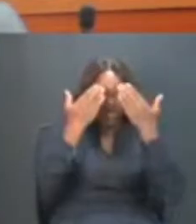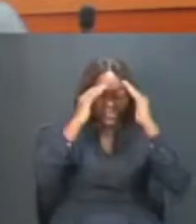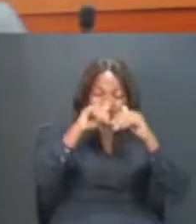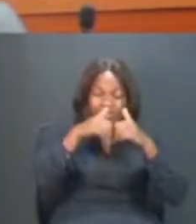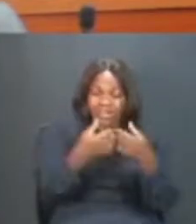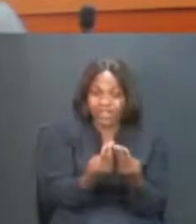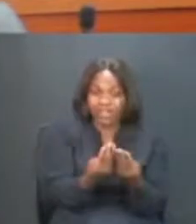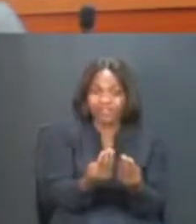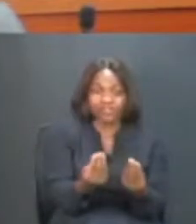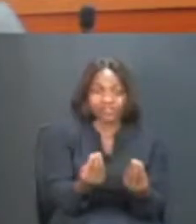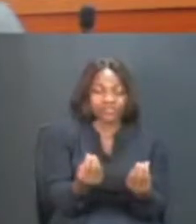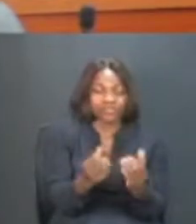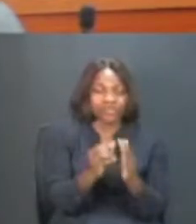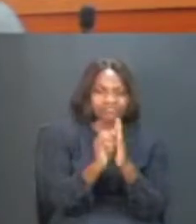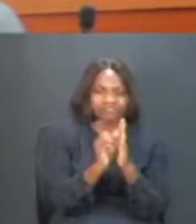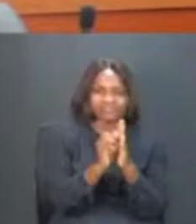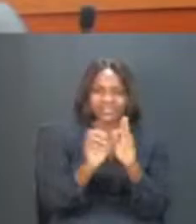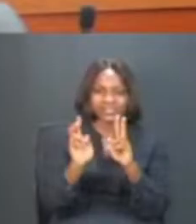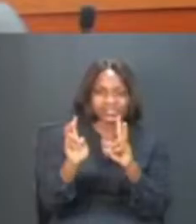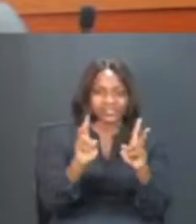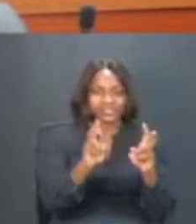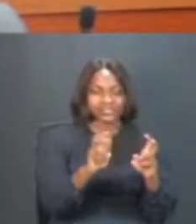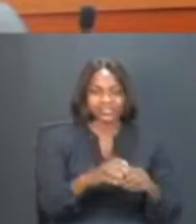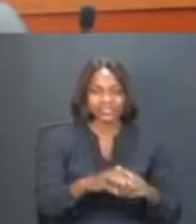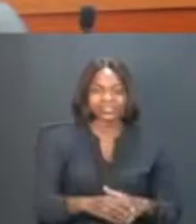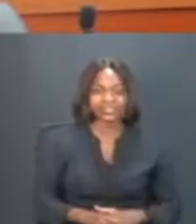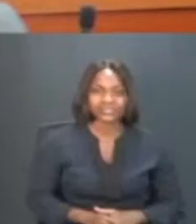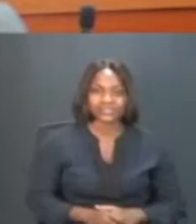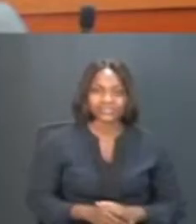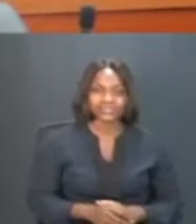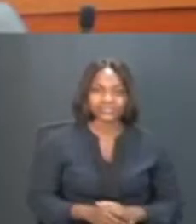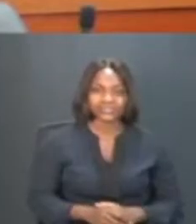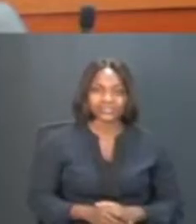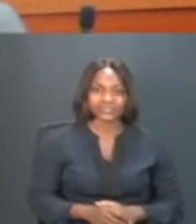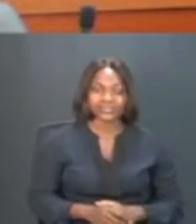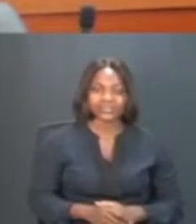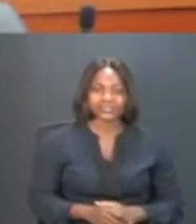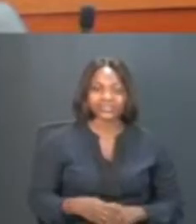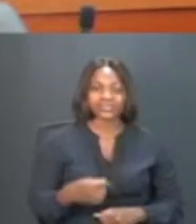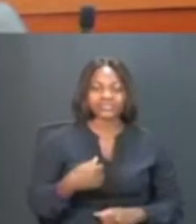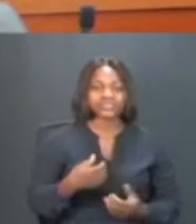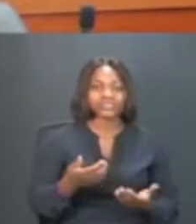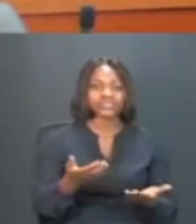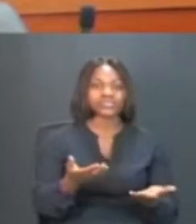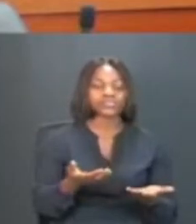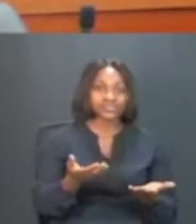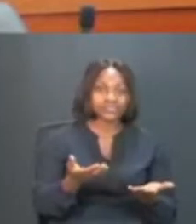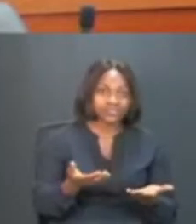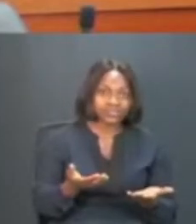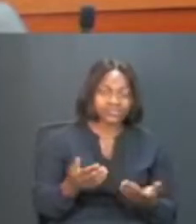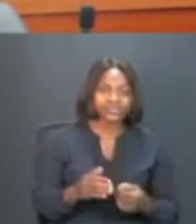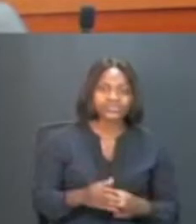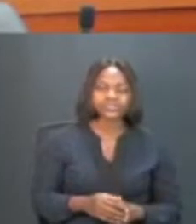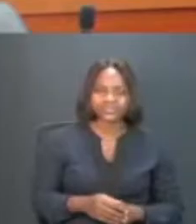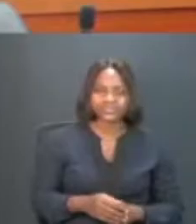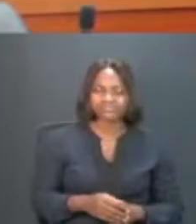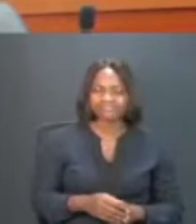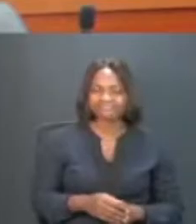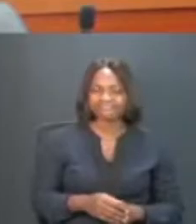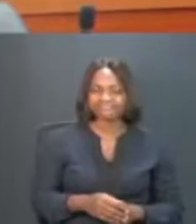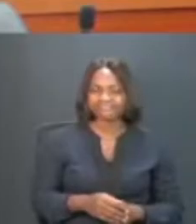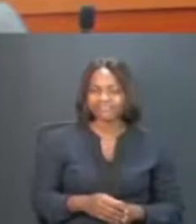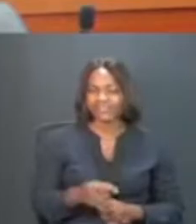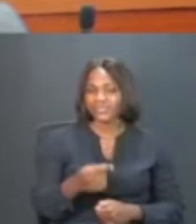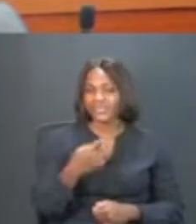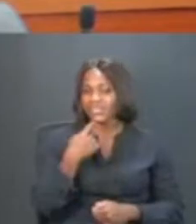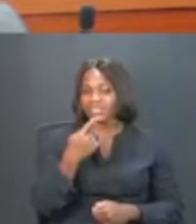related to cancers. And so, Mr. Speaker, I want to make a call to the government